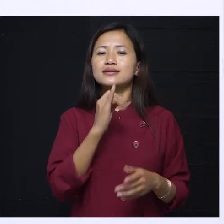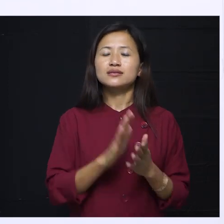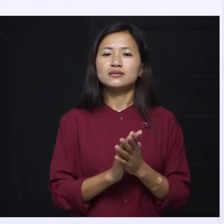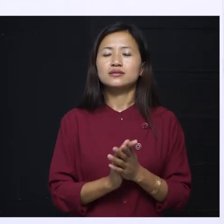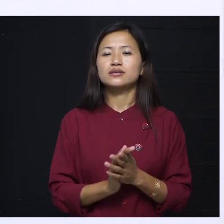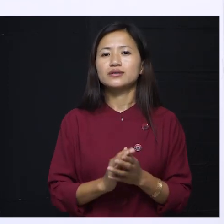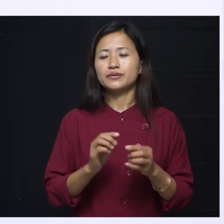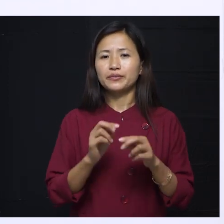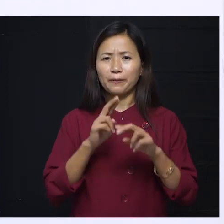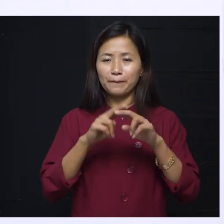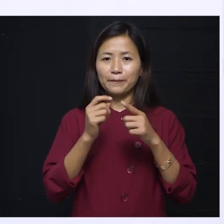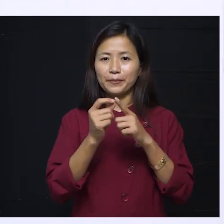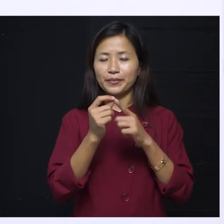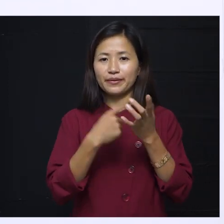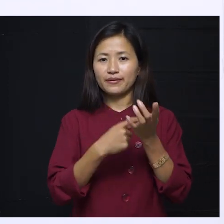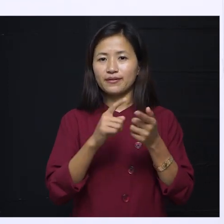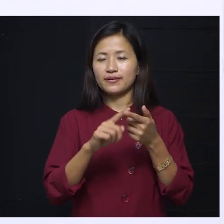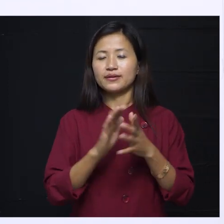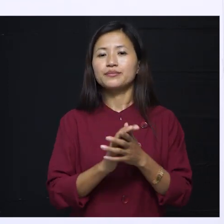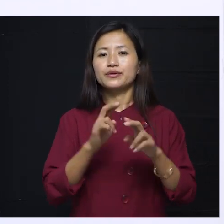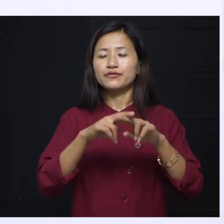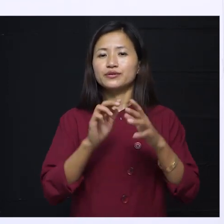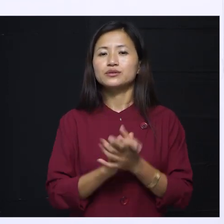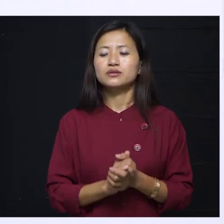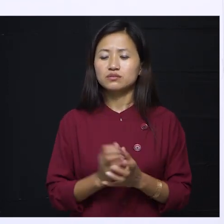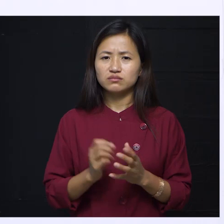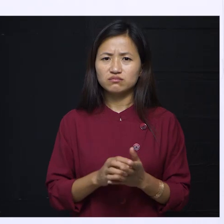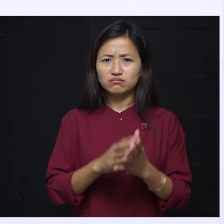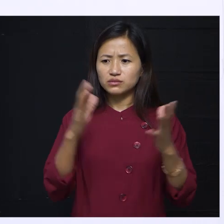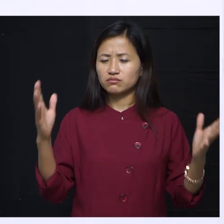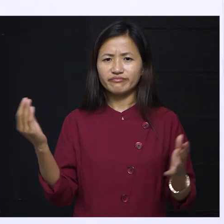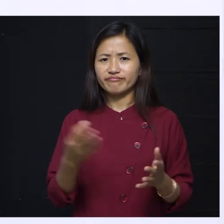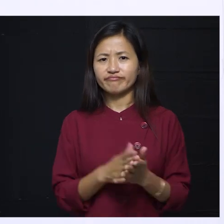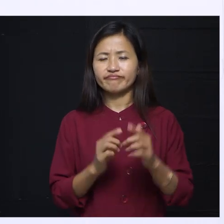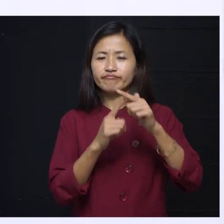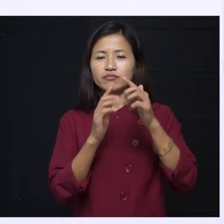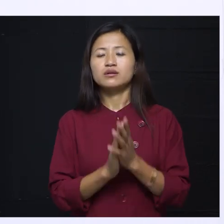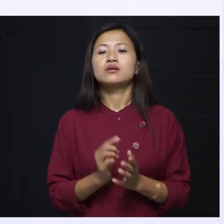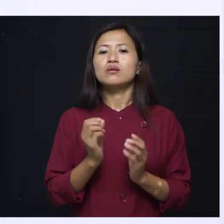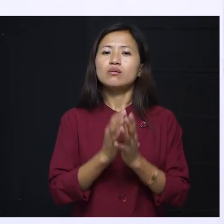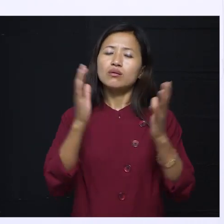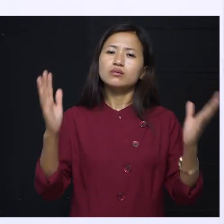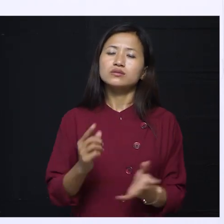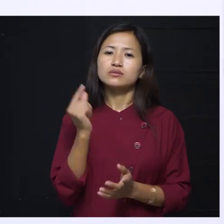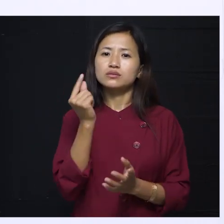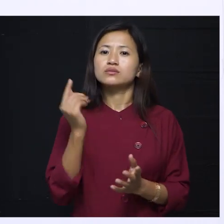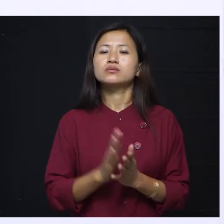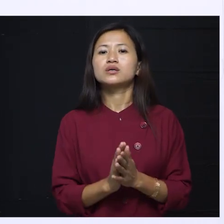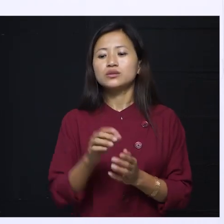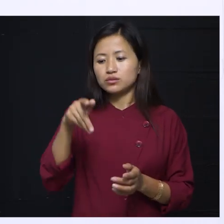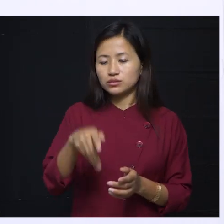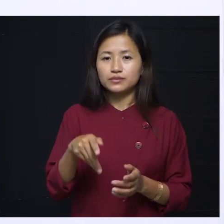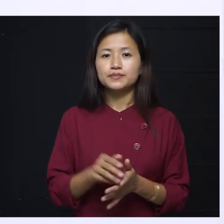not a new topic for you. I'm sure you have a lot of words that you use that has prefix and suffix to